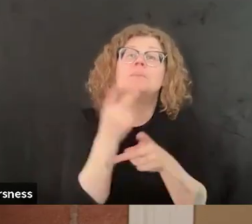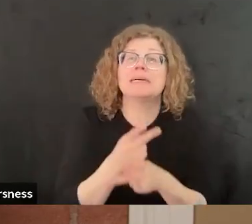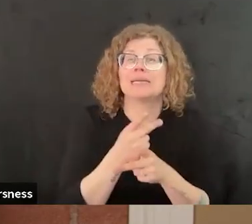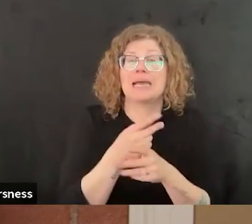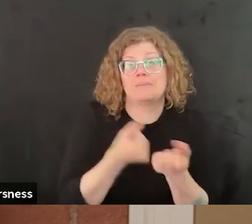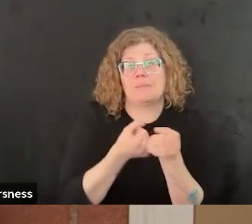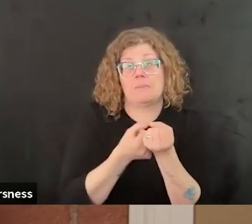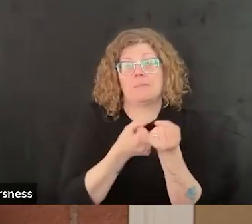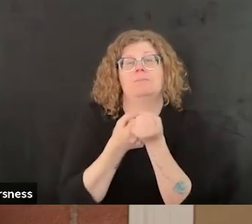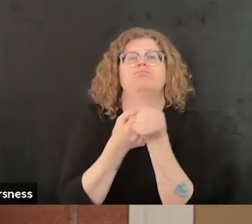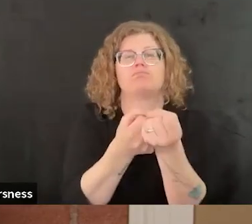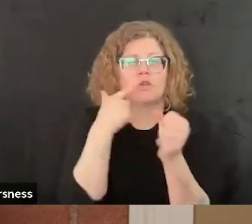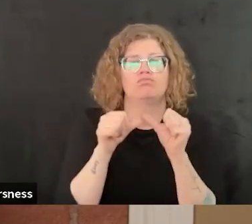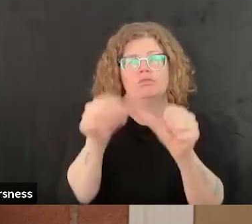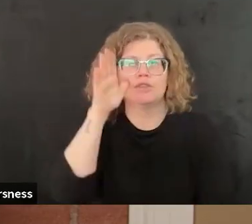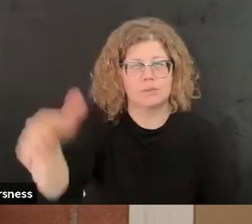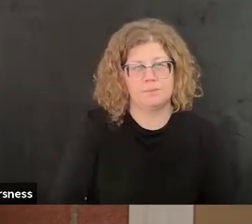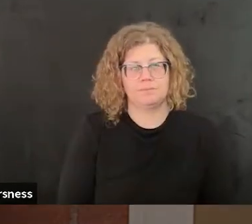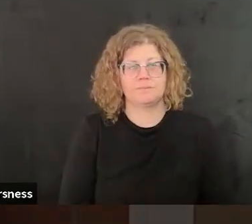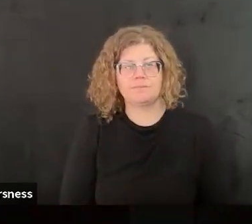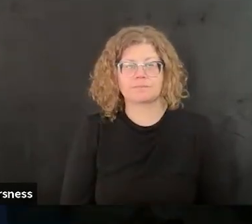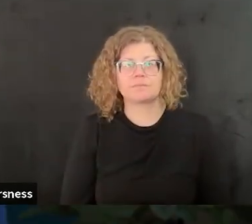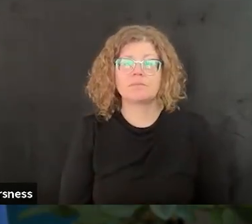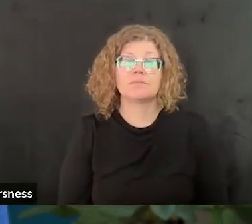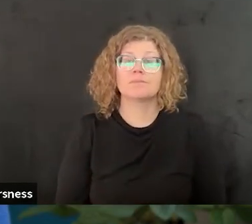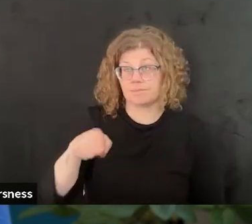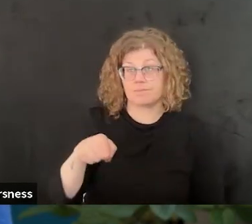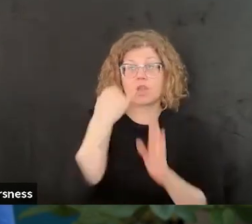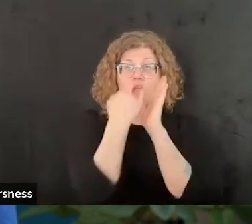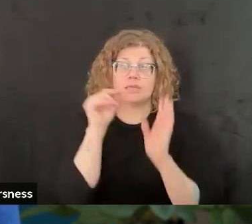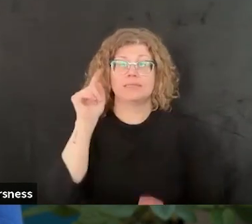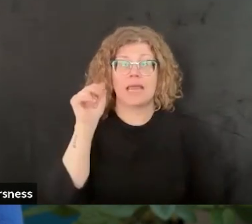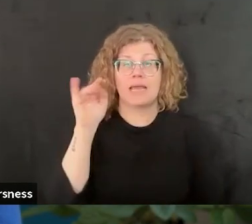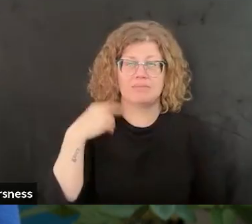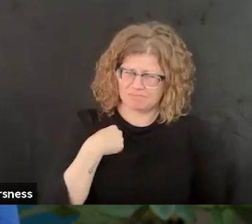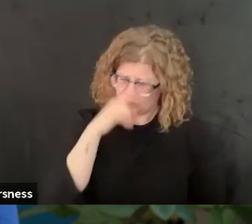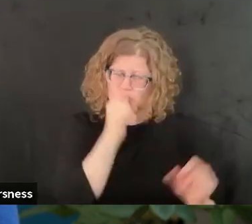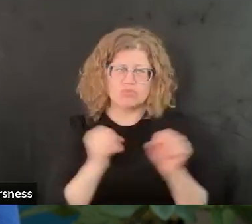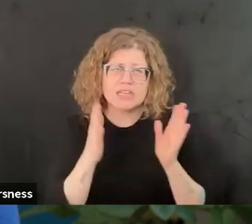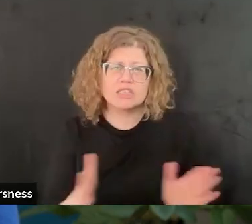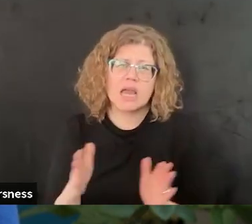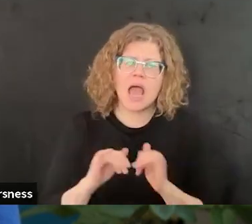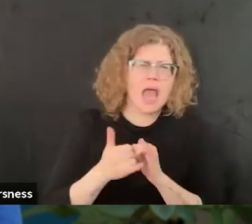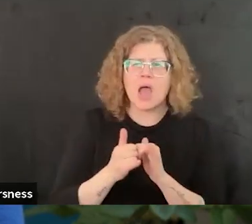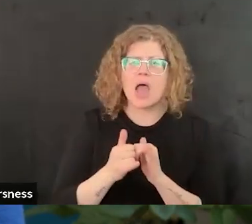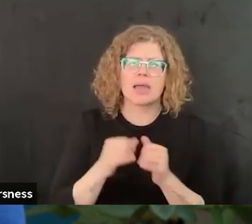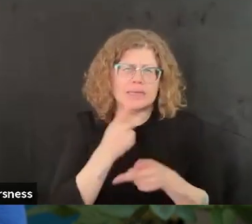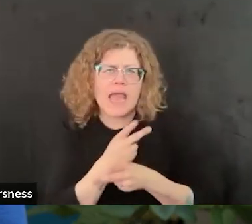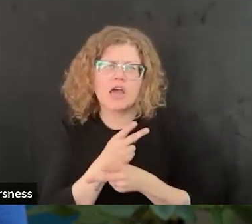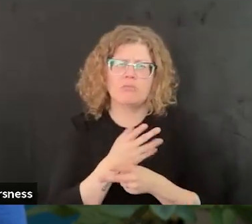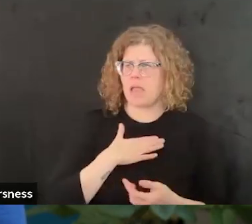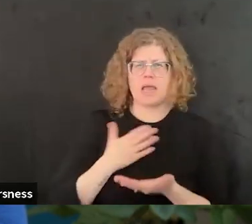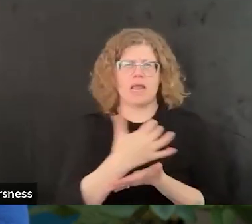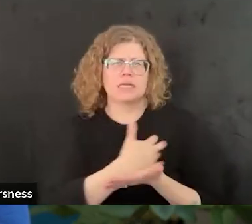that you can care for this artwork into the future. So, strategic planning for looking